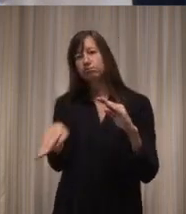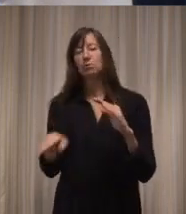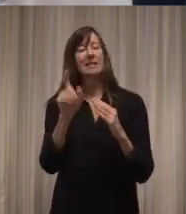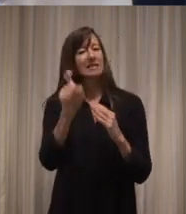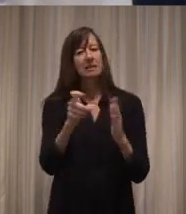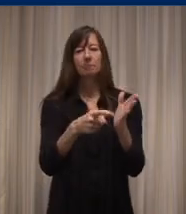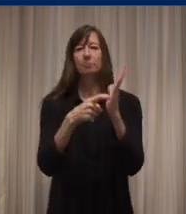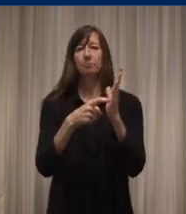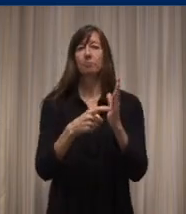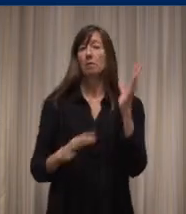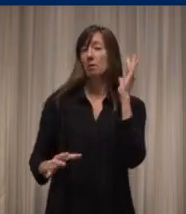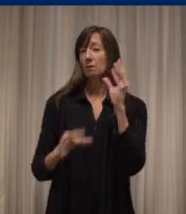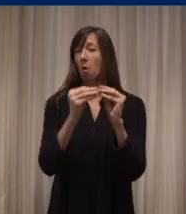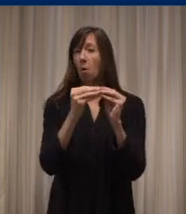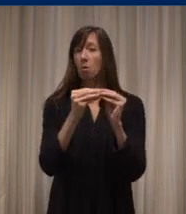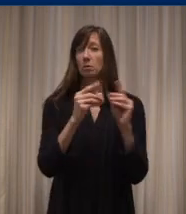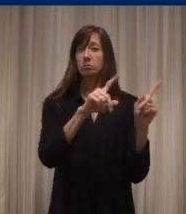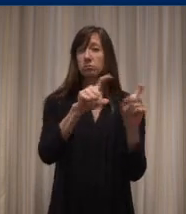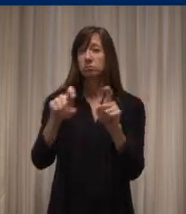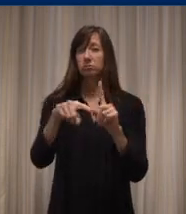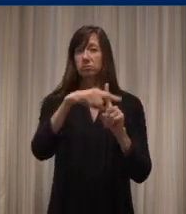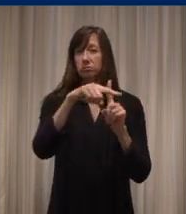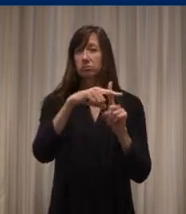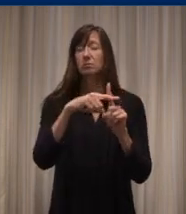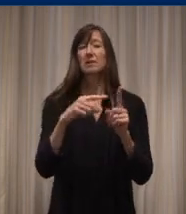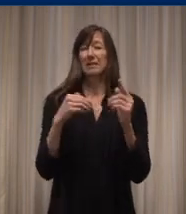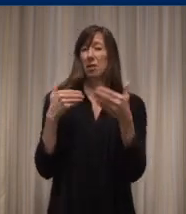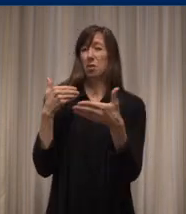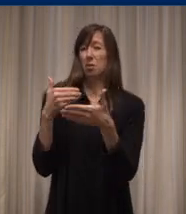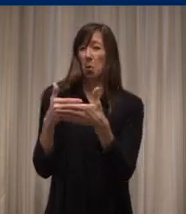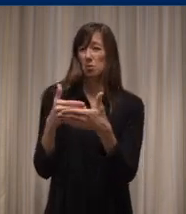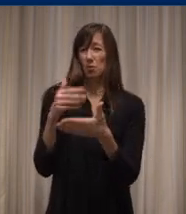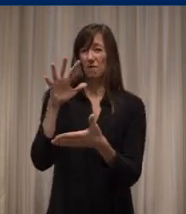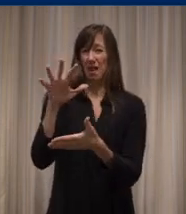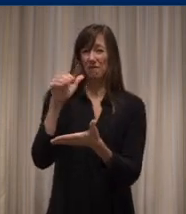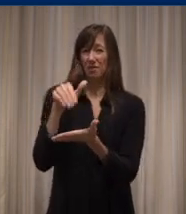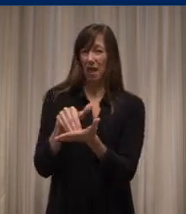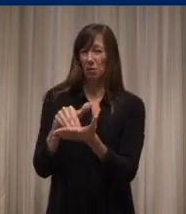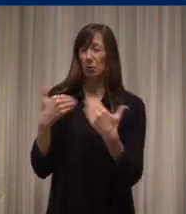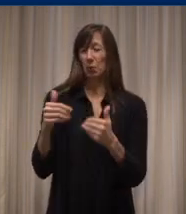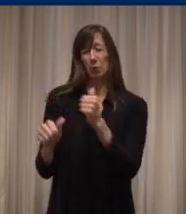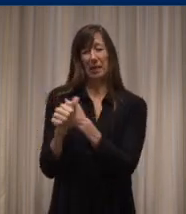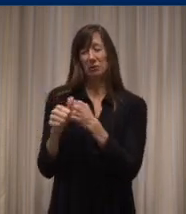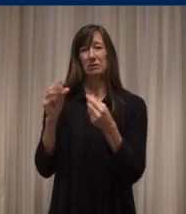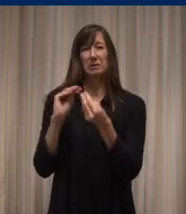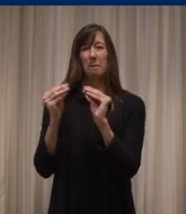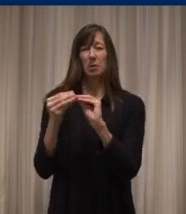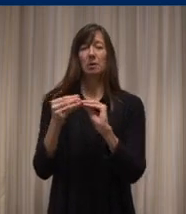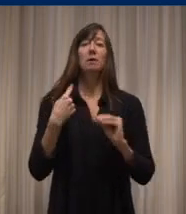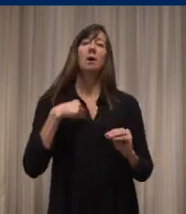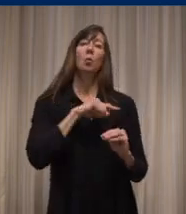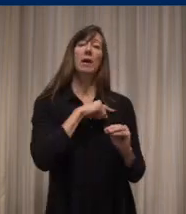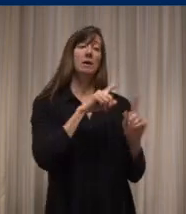can see here total cumulative cases getting dangerously close to 5,000. We have continued to up our testing